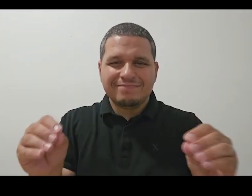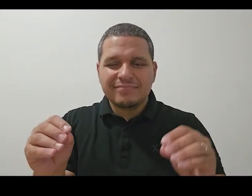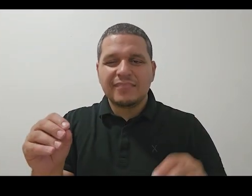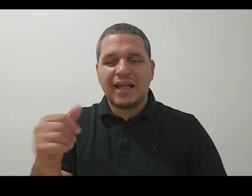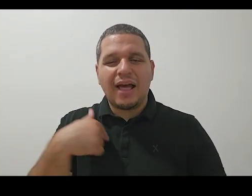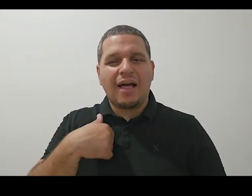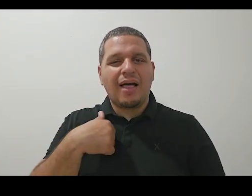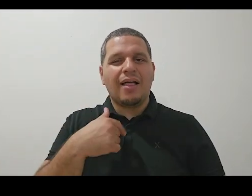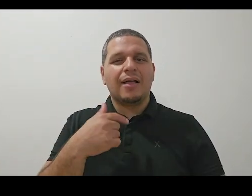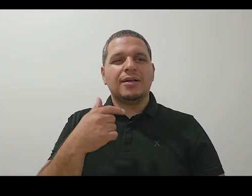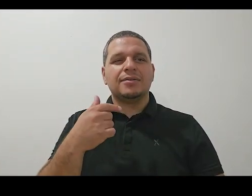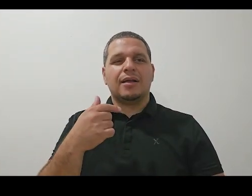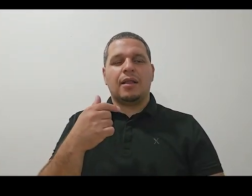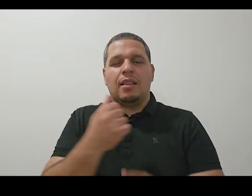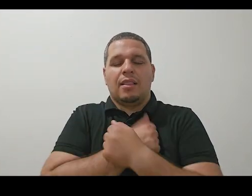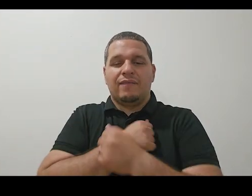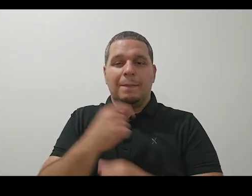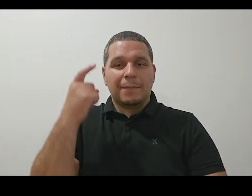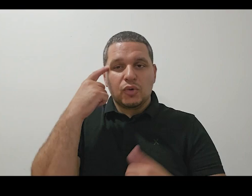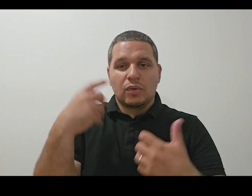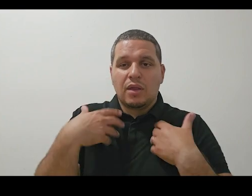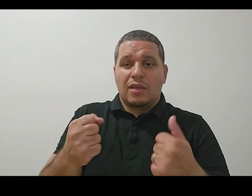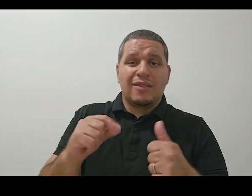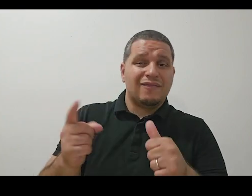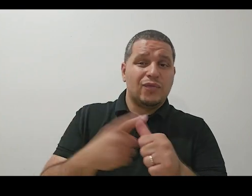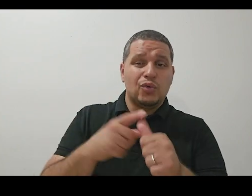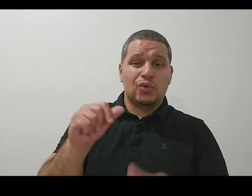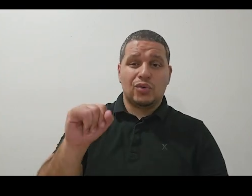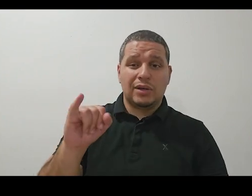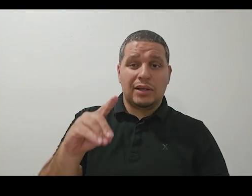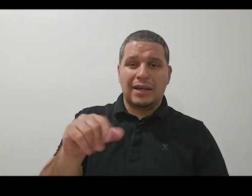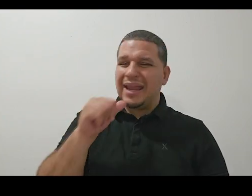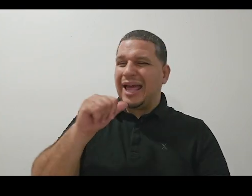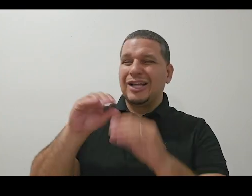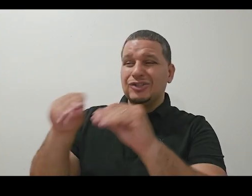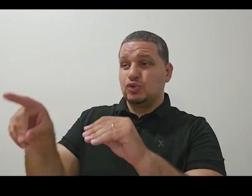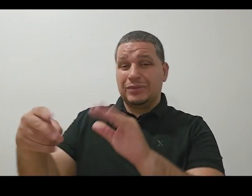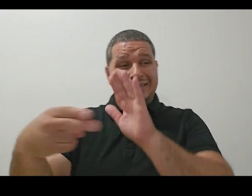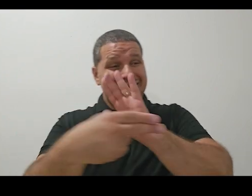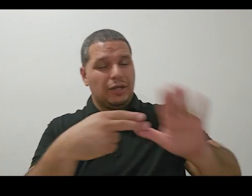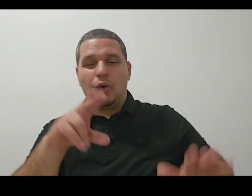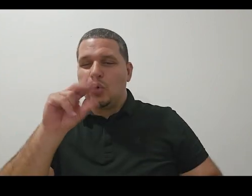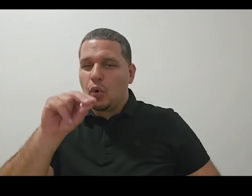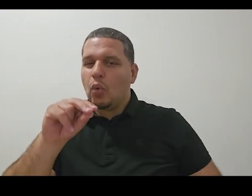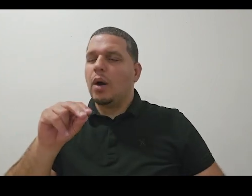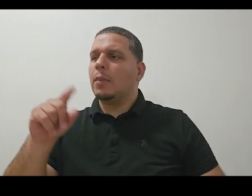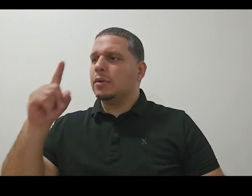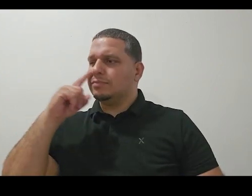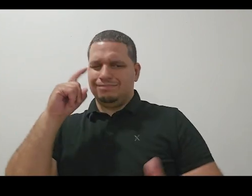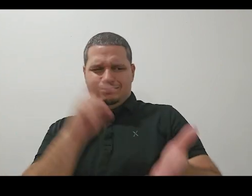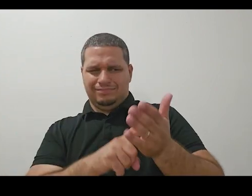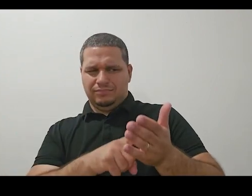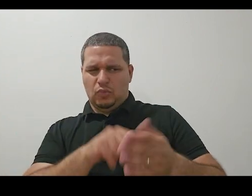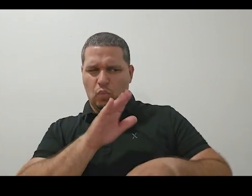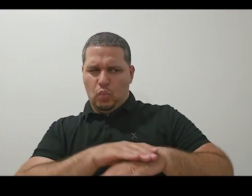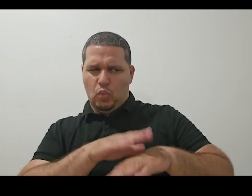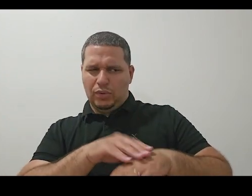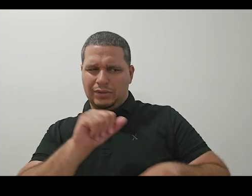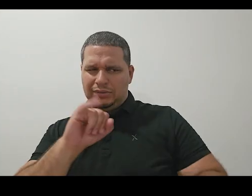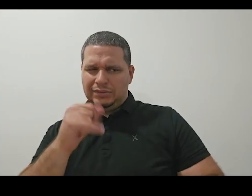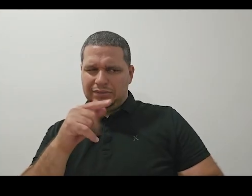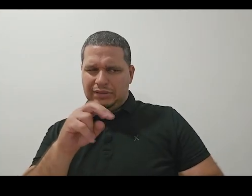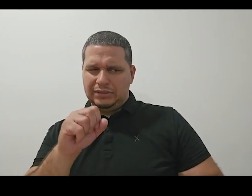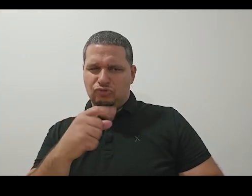that education, which is why I love the mental health first aid, is not to teach them how to diagnose, is to teach them how to spot some